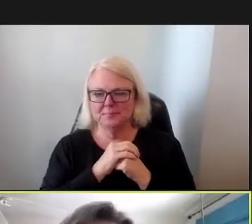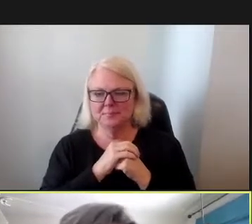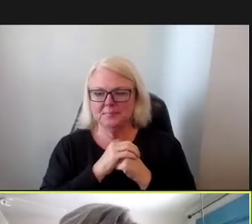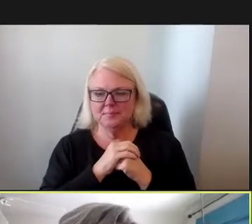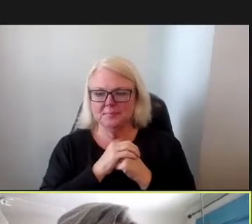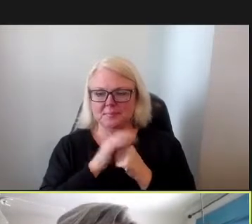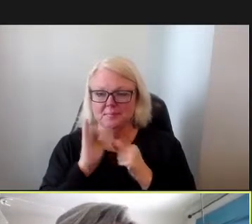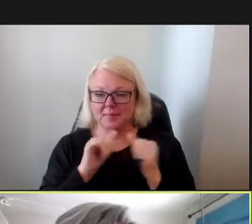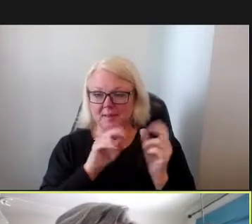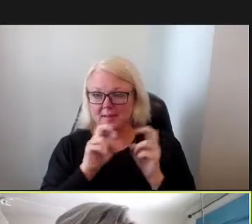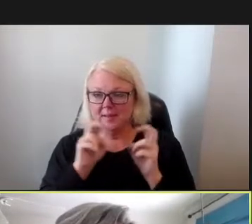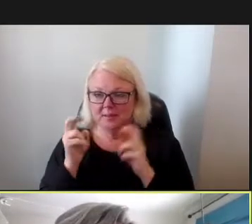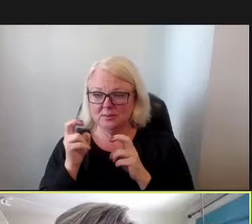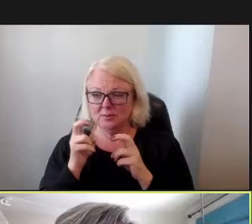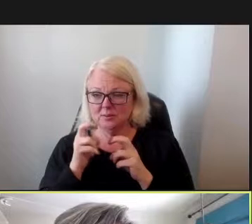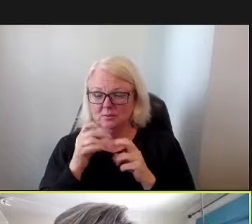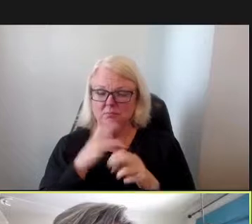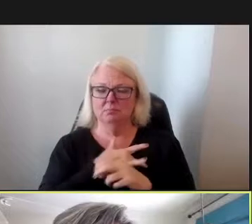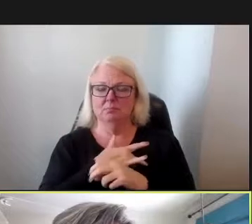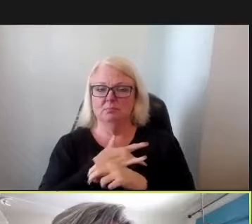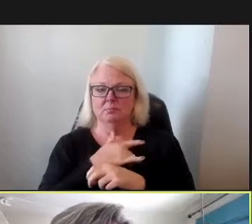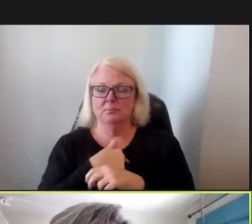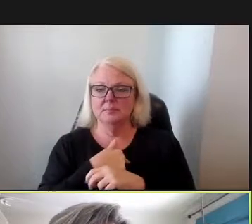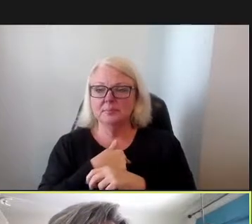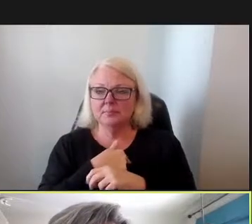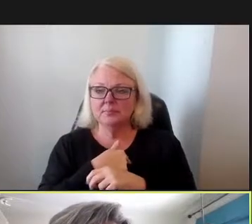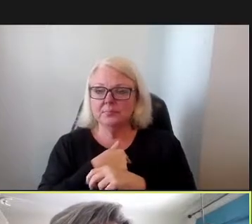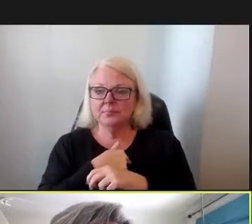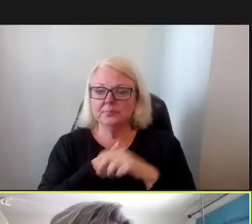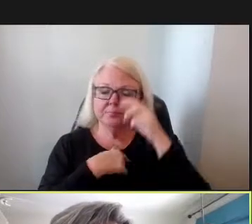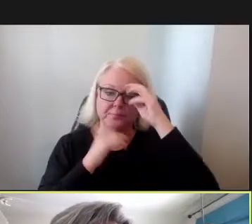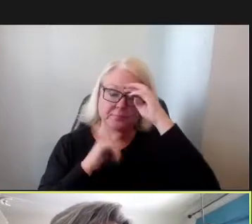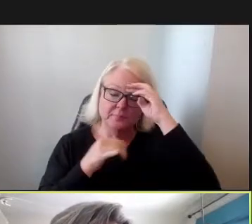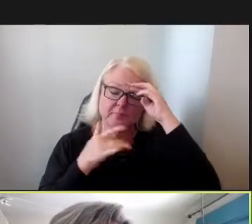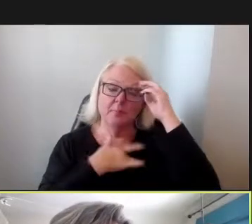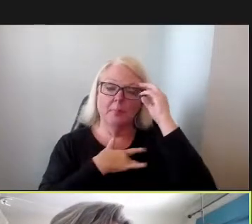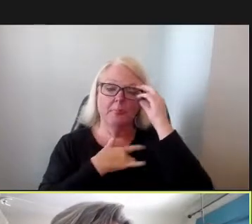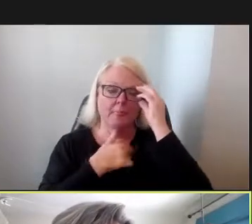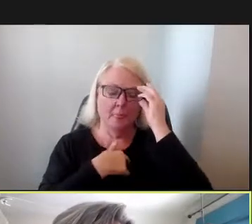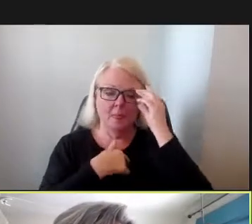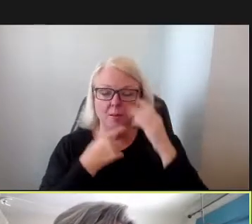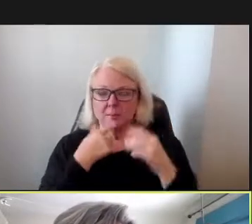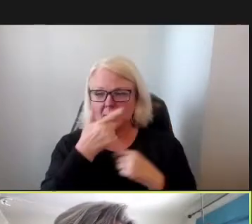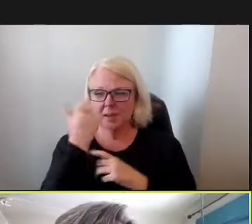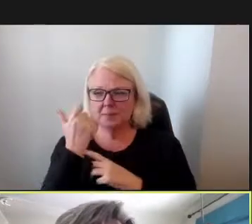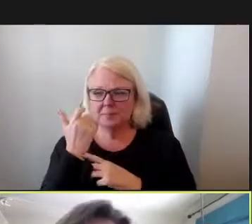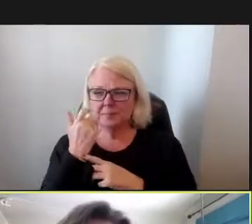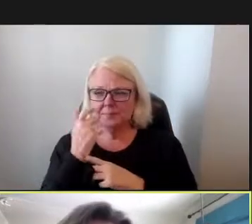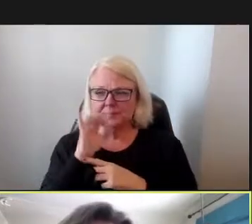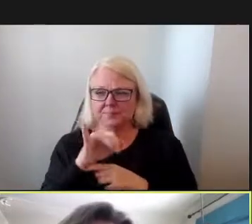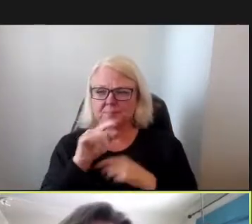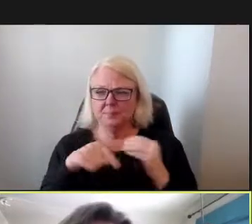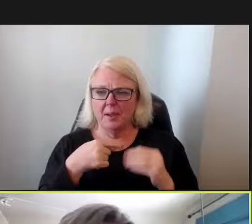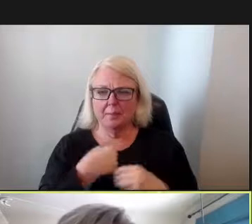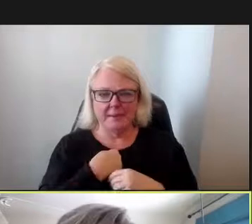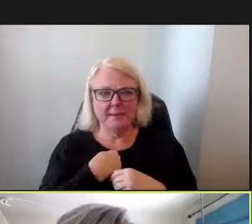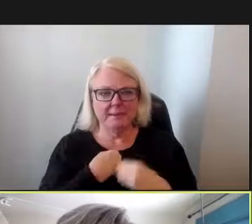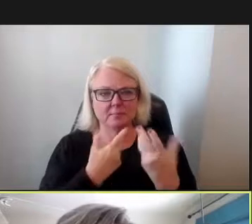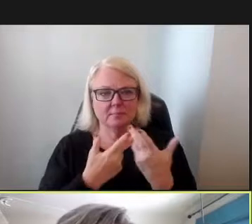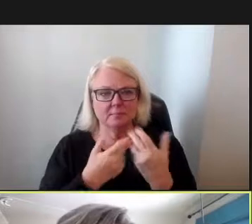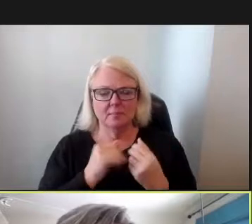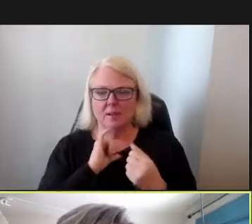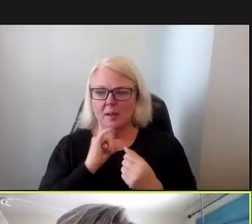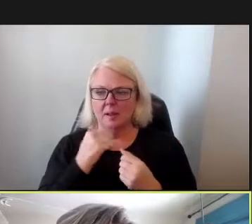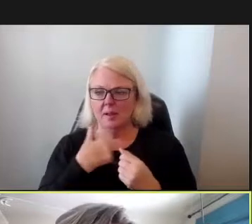This issue is getting me in the heart. It's getting me in part because it's about me. I have